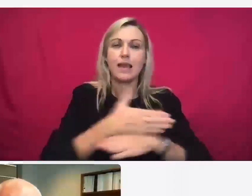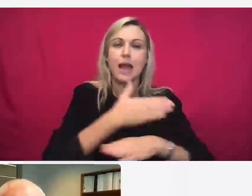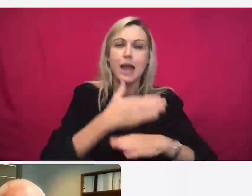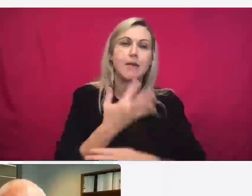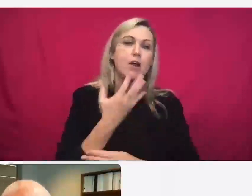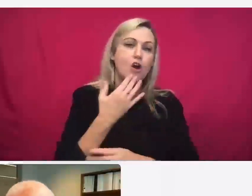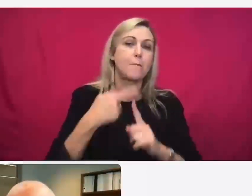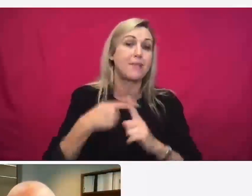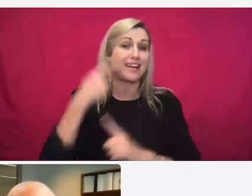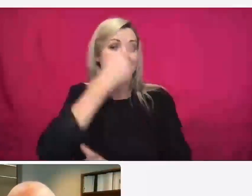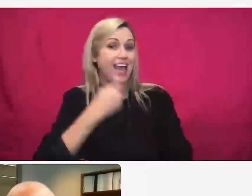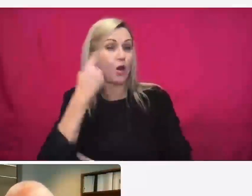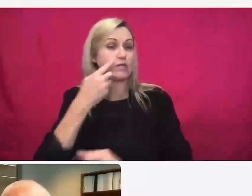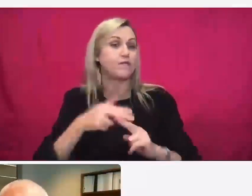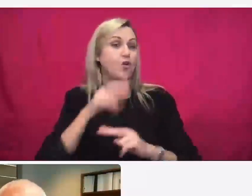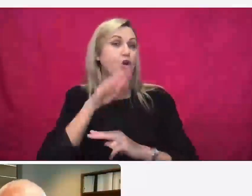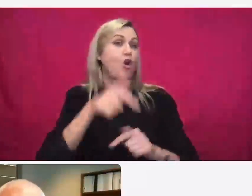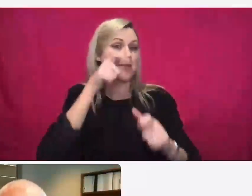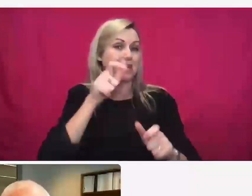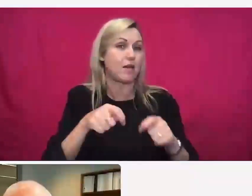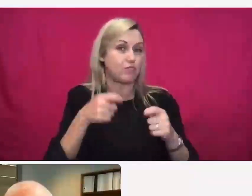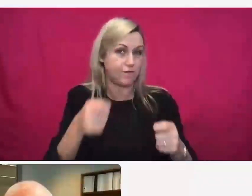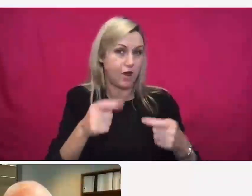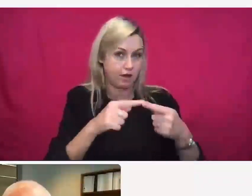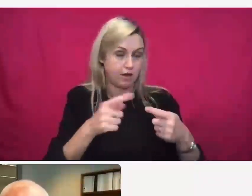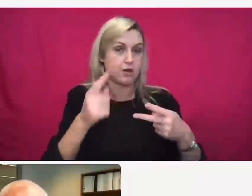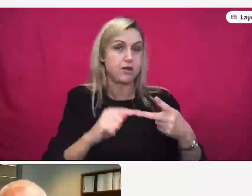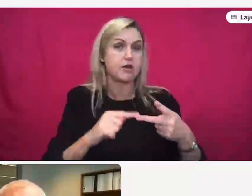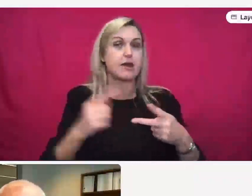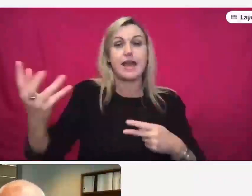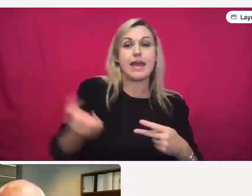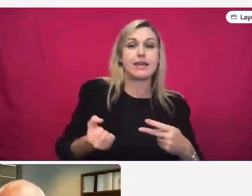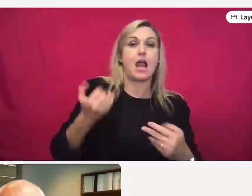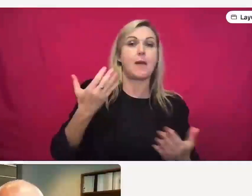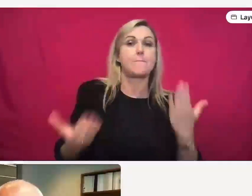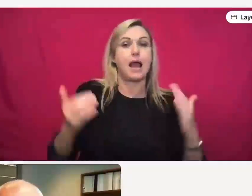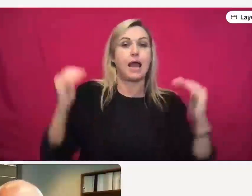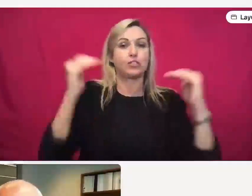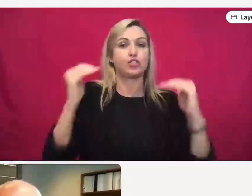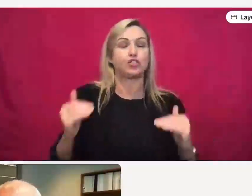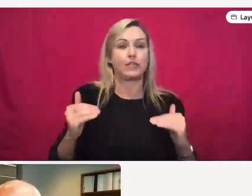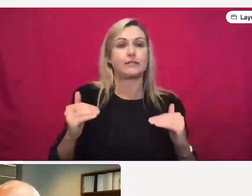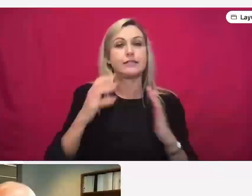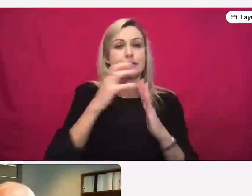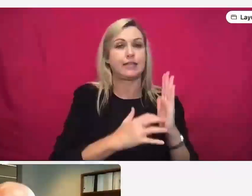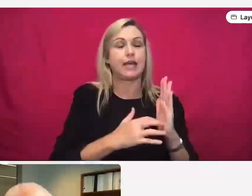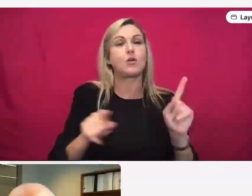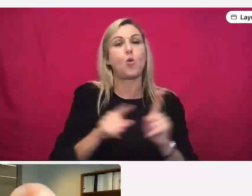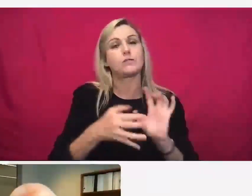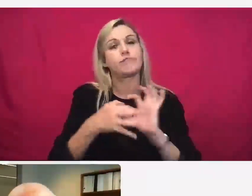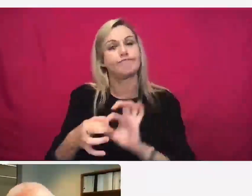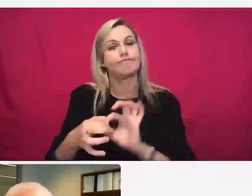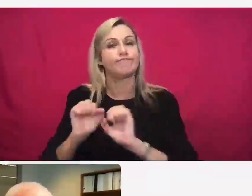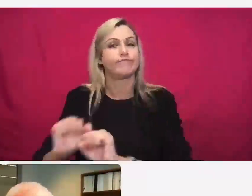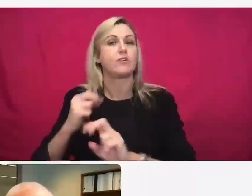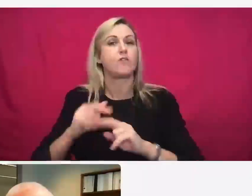hours for home care providers, and the income and balance sheet statements would also apply to home care